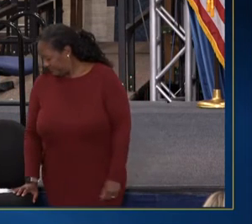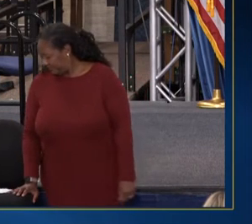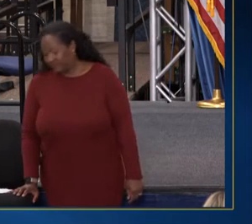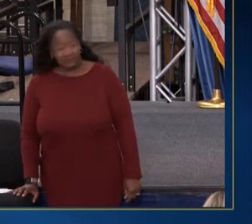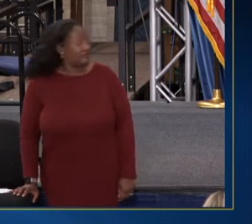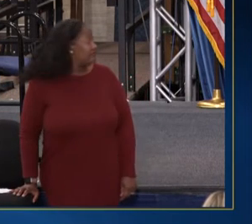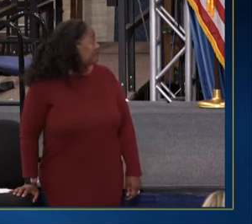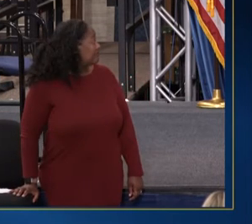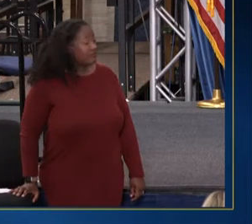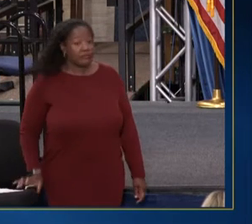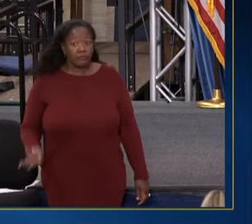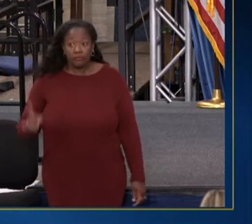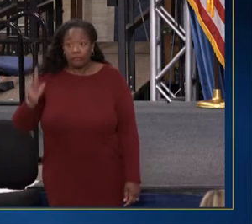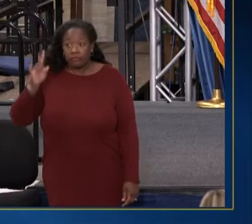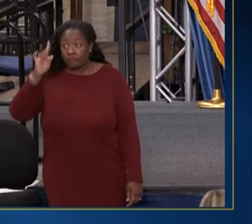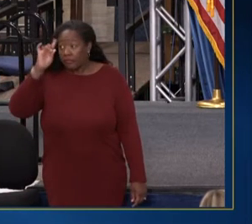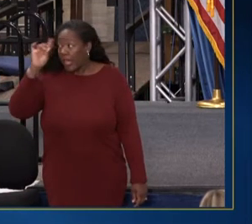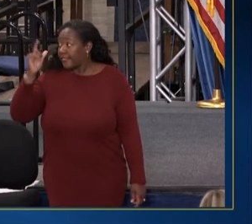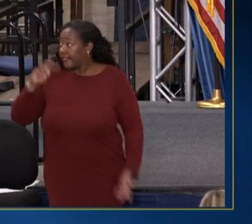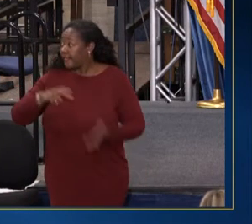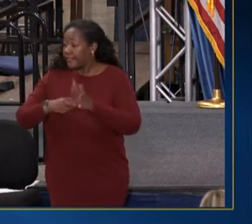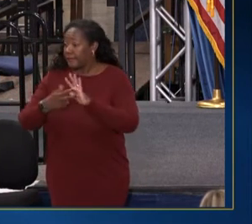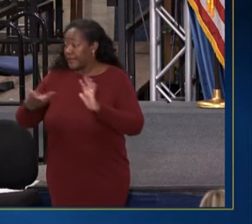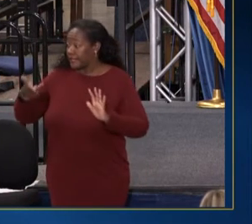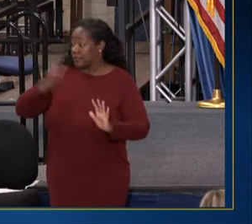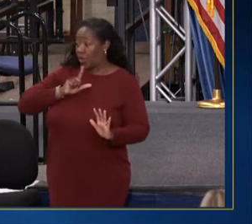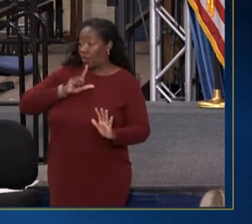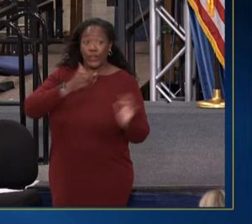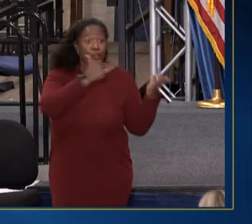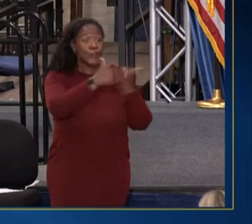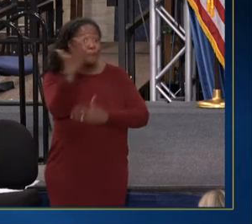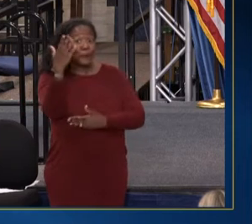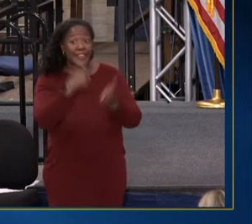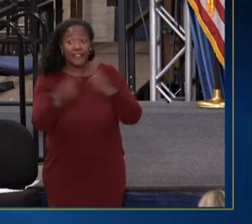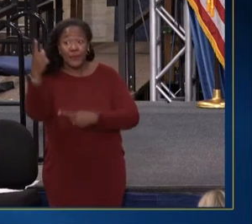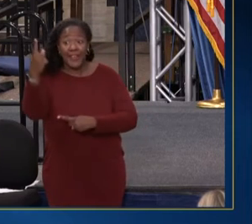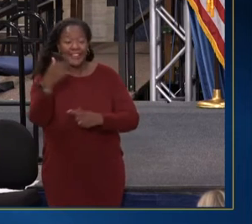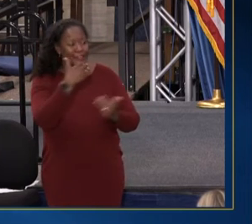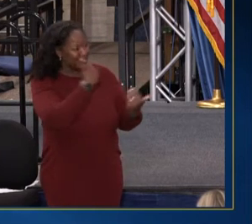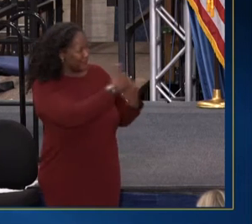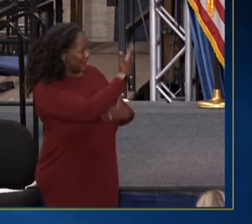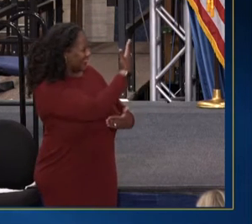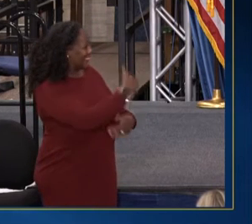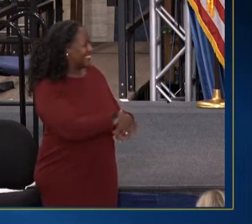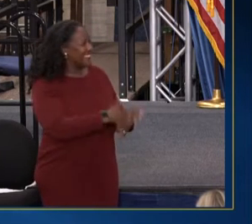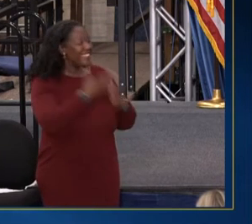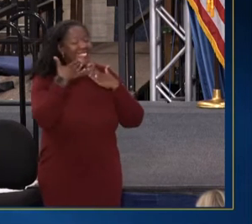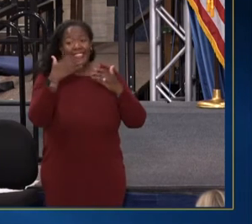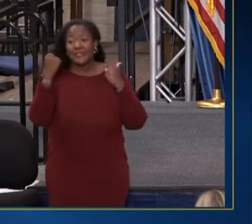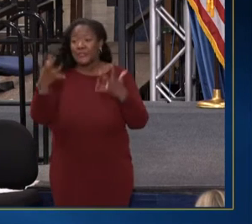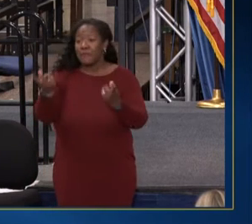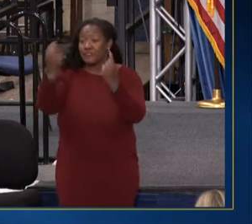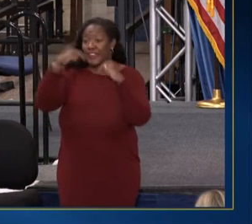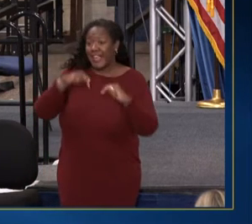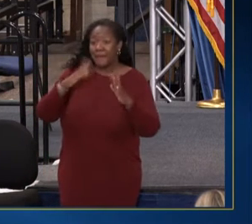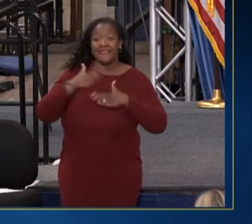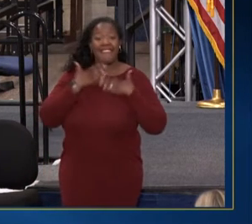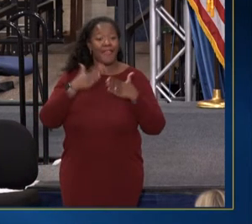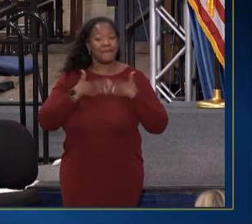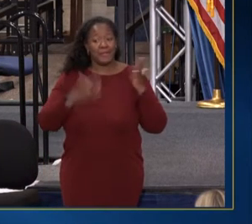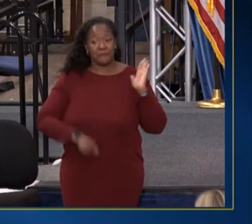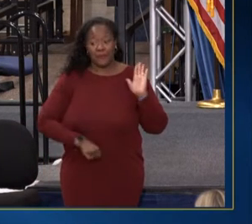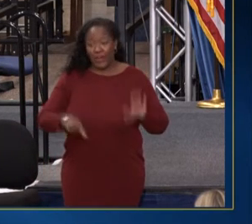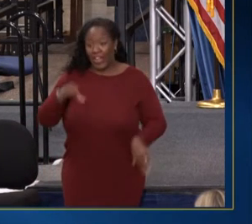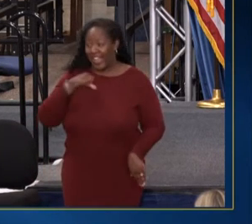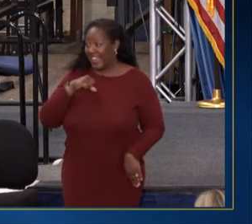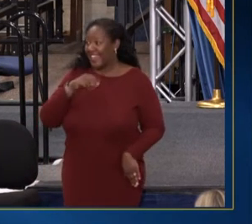I think that means we're on. Good morning, everybody. There you go. Thank you so much for coming. Happy Pride. And